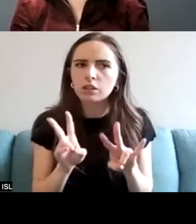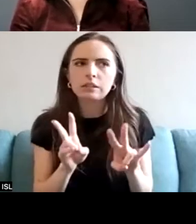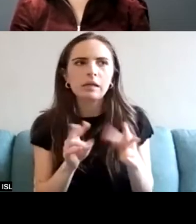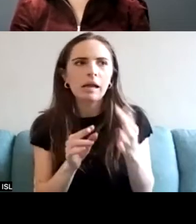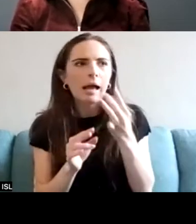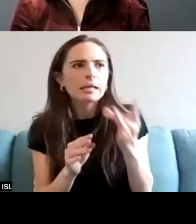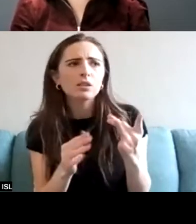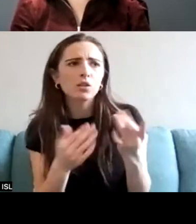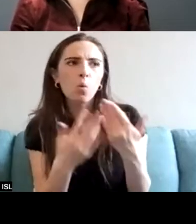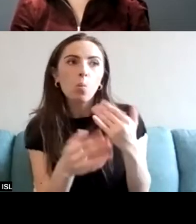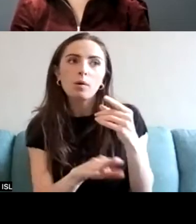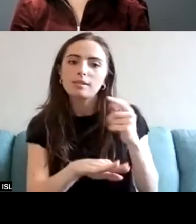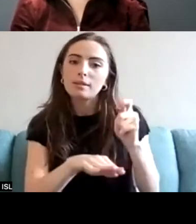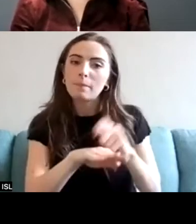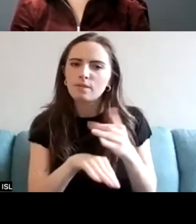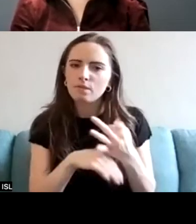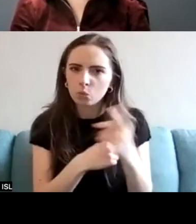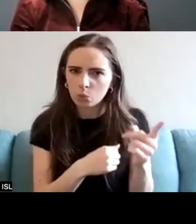them.